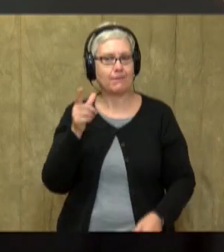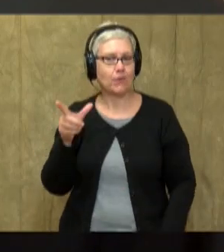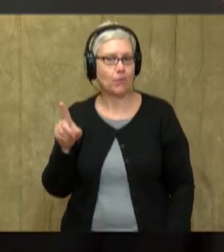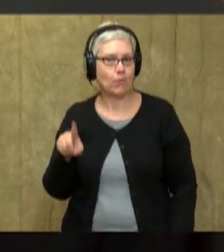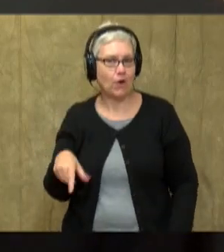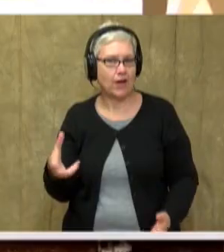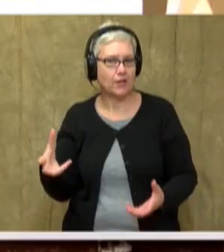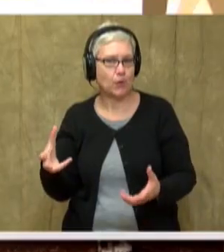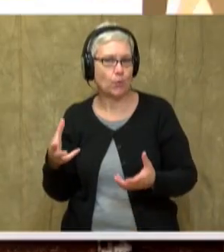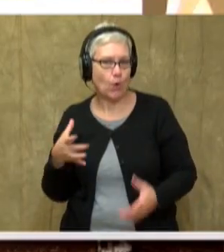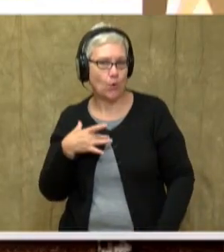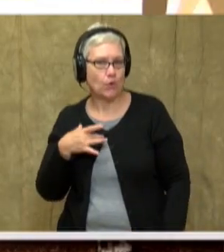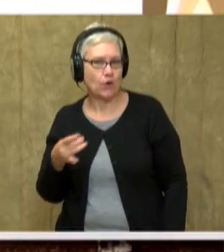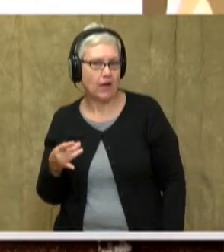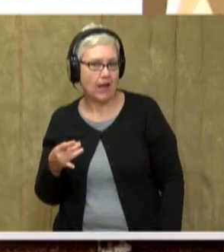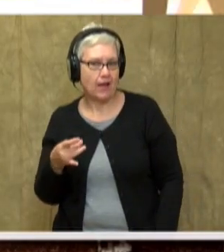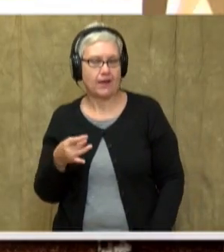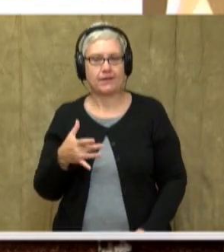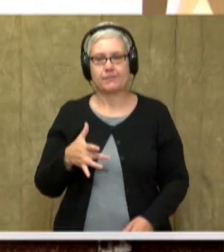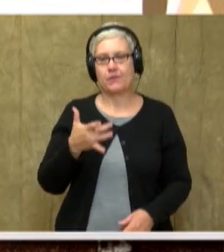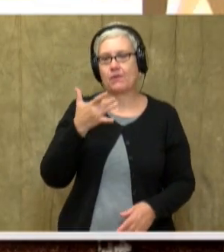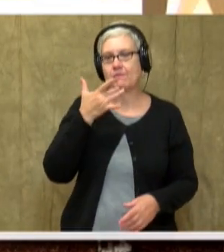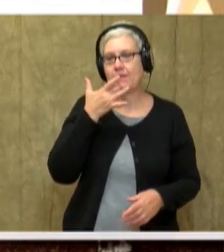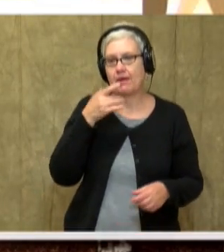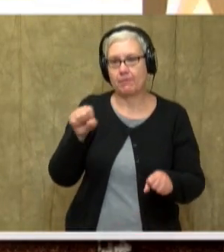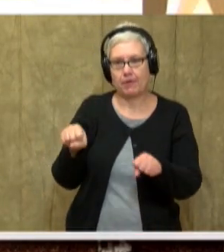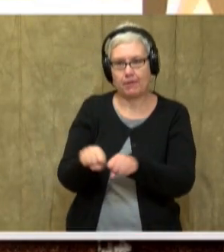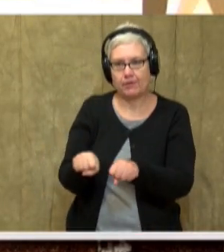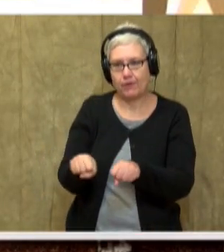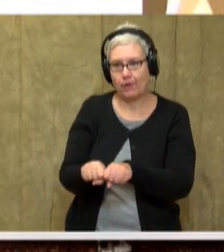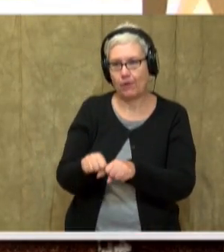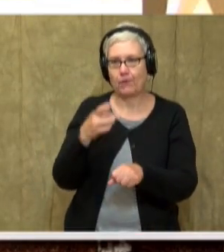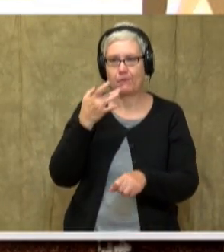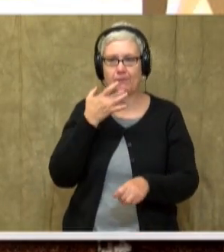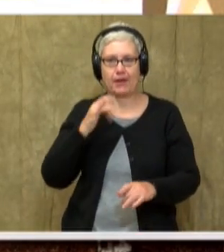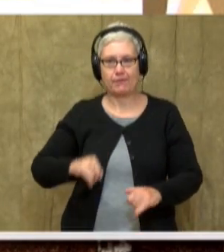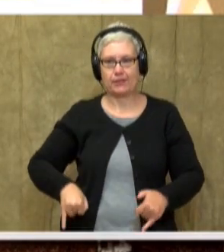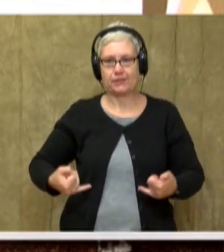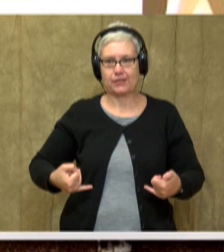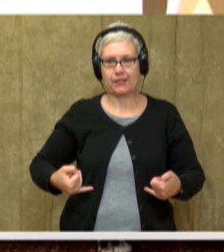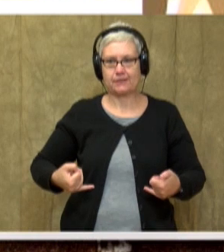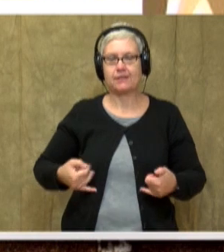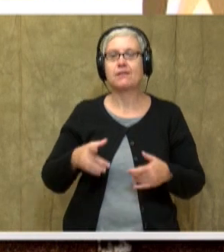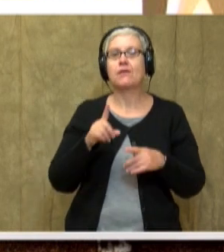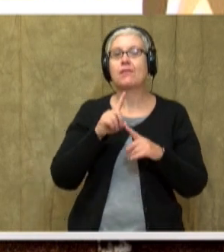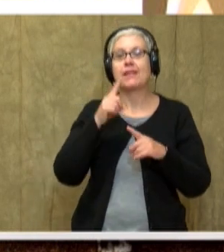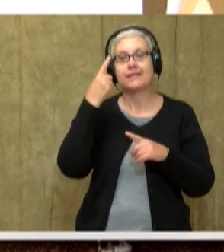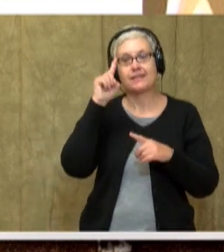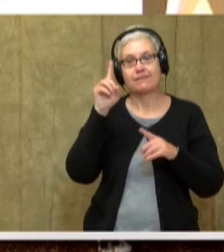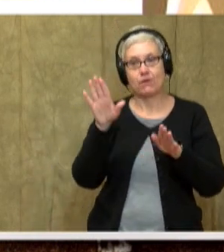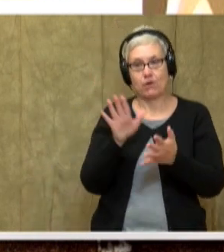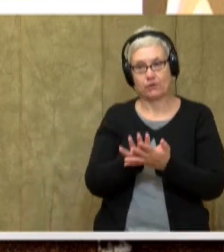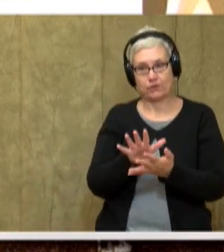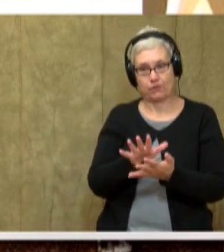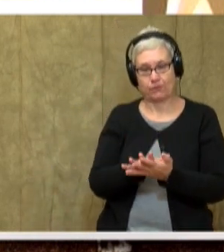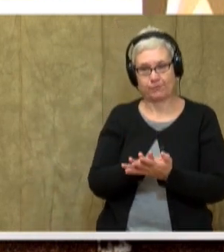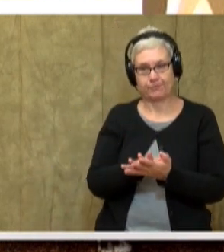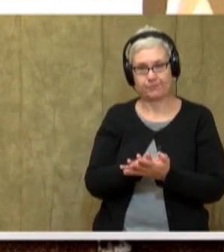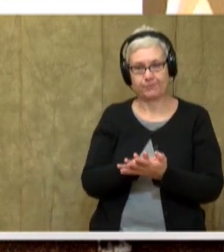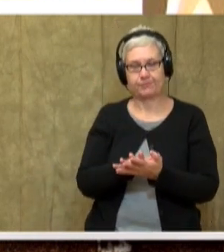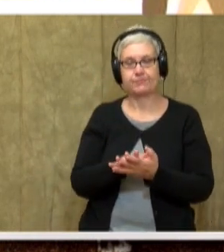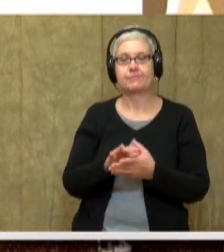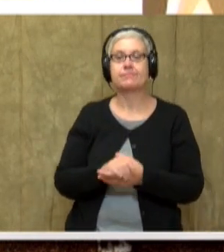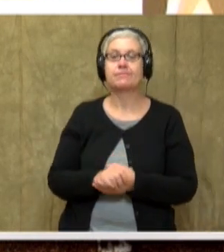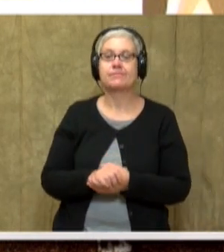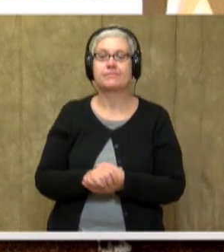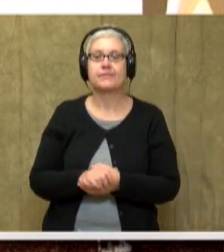and your favorite pair of sneakers or your favorite pair of jeans. This type of shopping is for school. Now, of course, if you're like me,